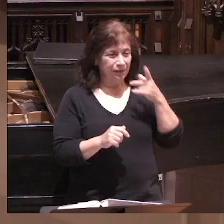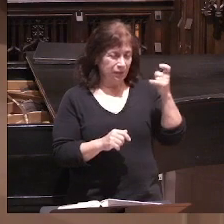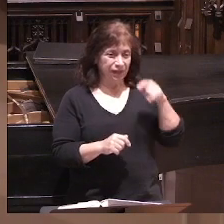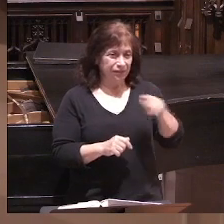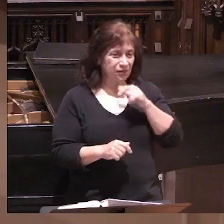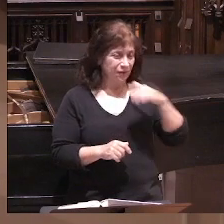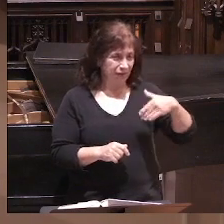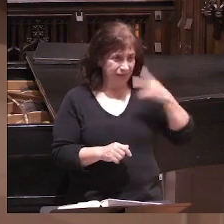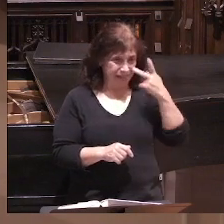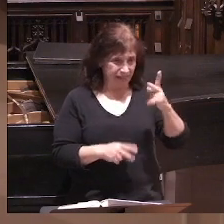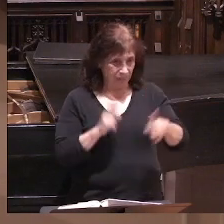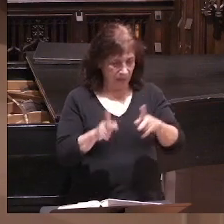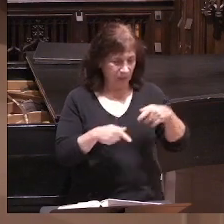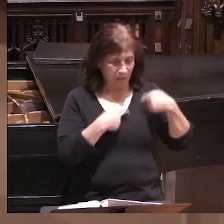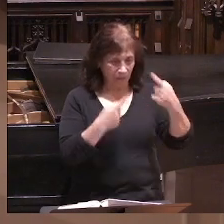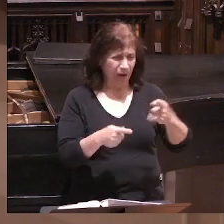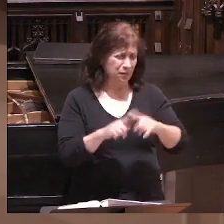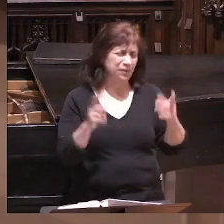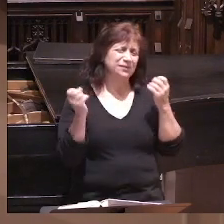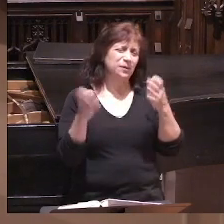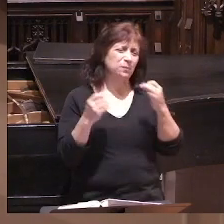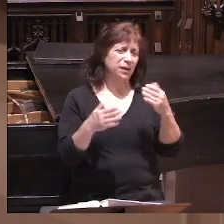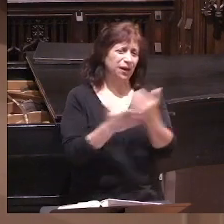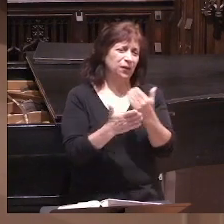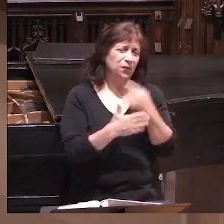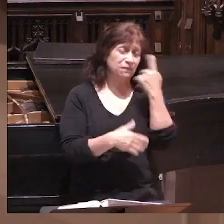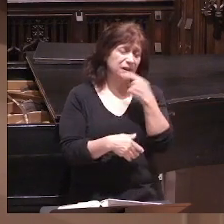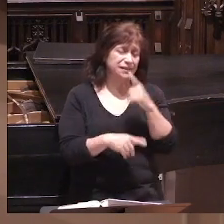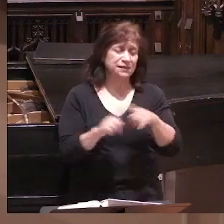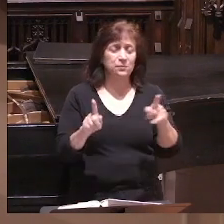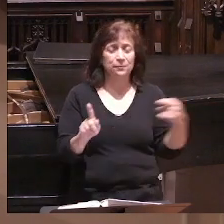seen people in a while, but also there's just so many new faces. So anyway,